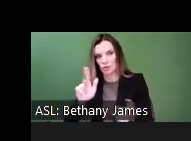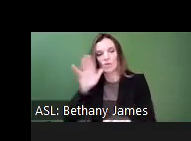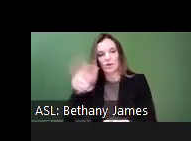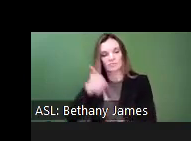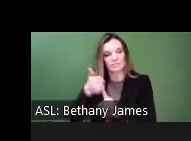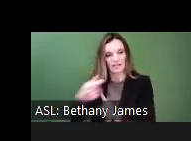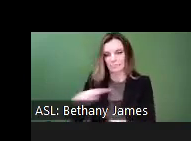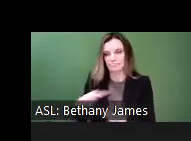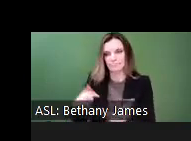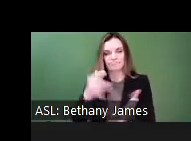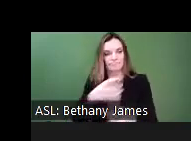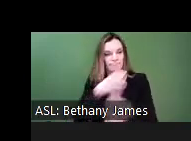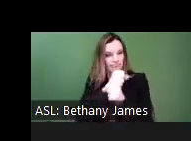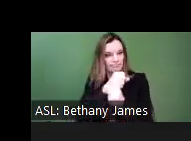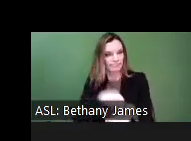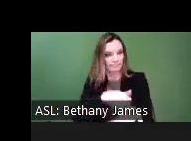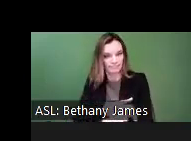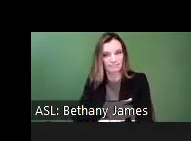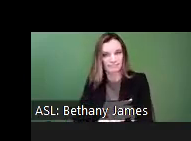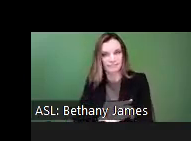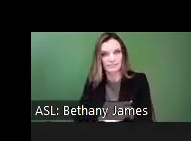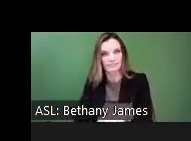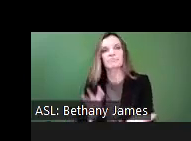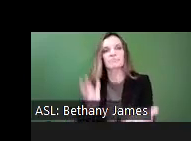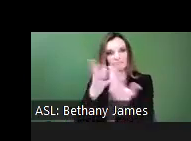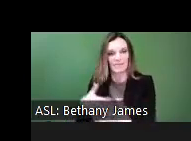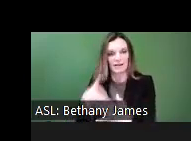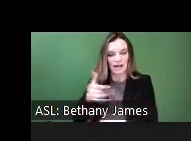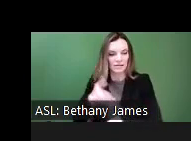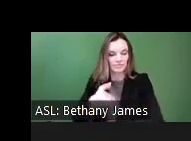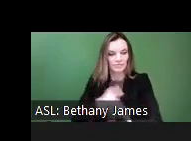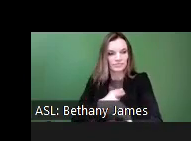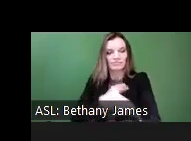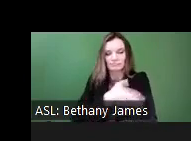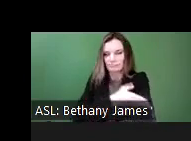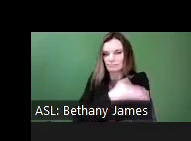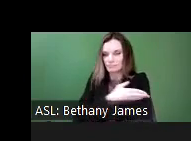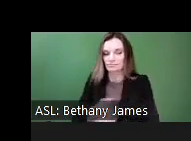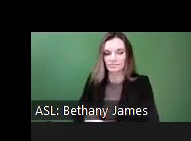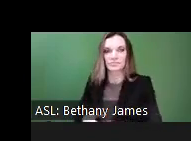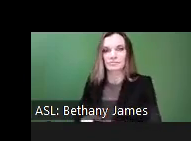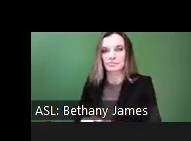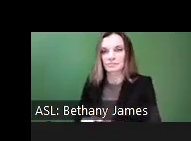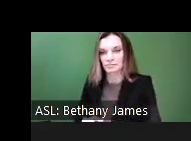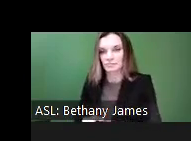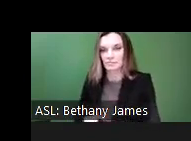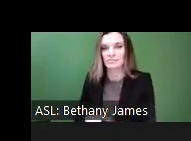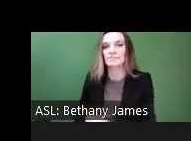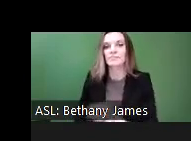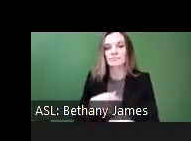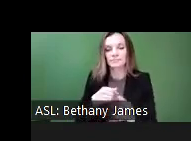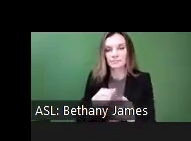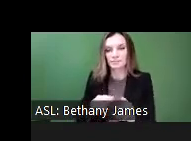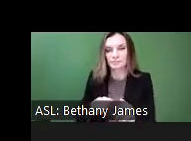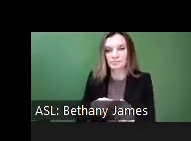some time to build the system to make sure it happens correctly. And it will only happen after the predetermined waiting